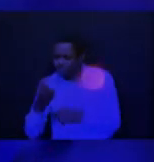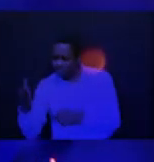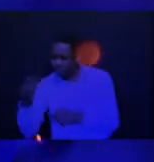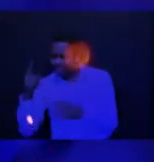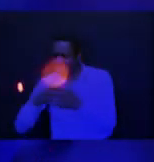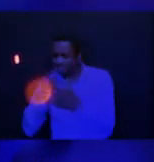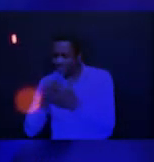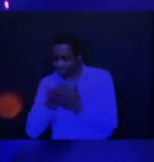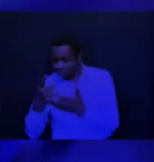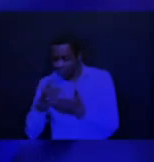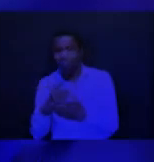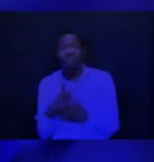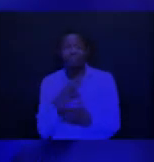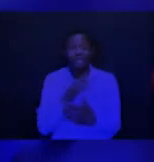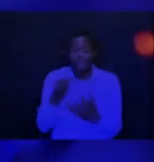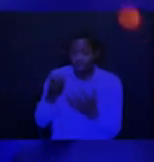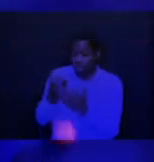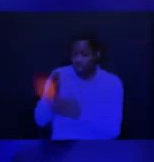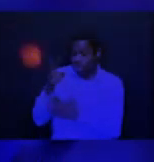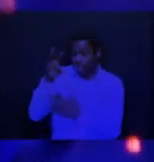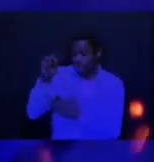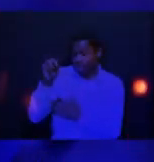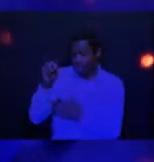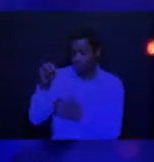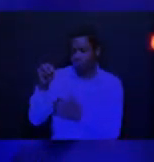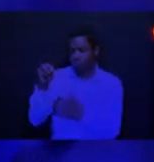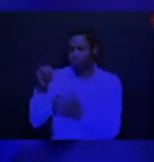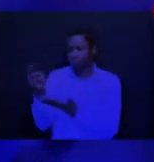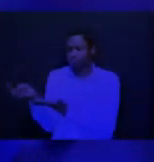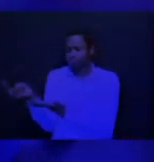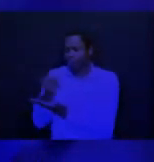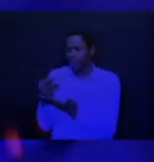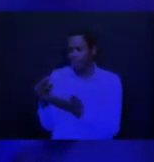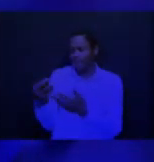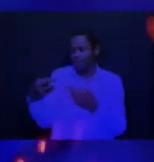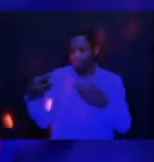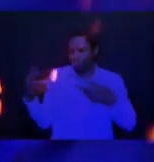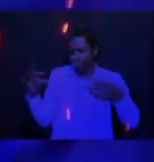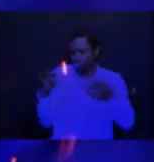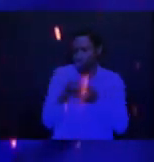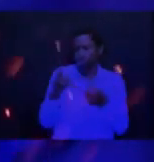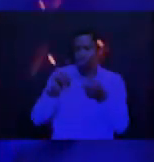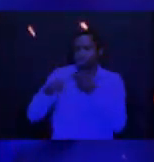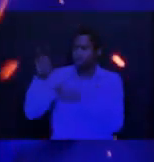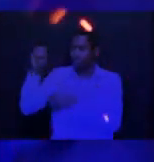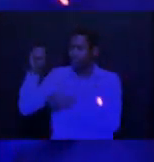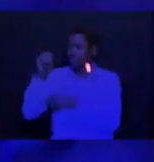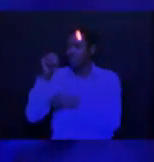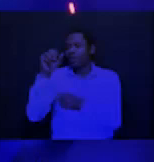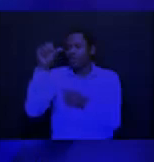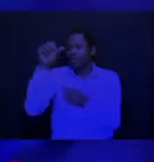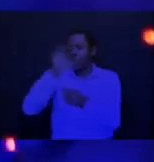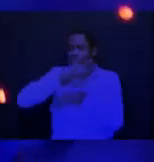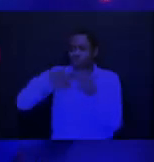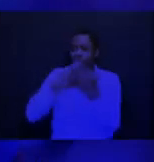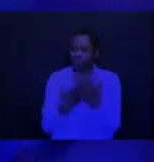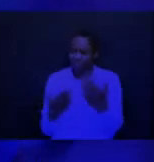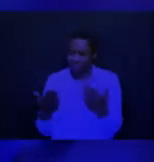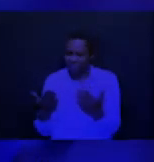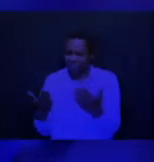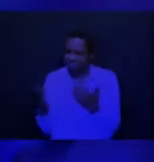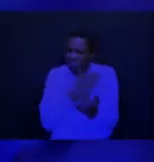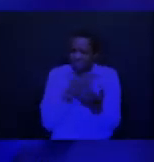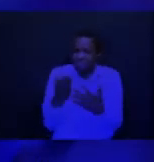through him to reconcile to himself all things, whether things on earth or things in heaven,